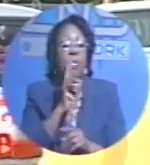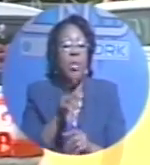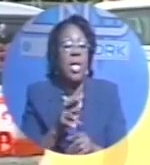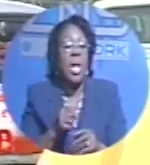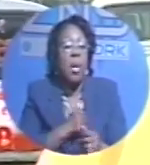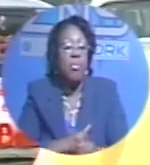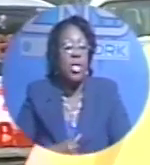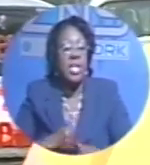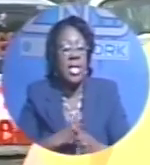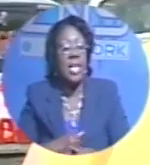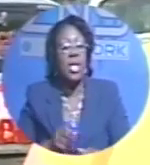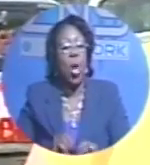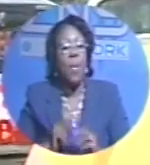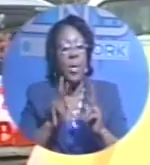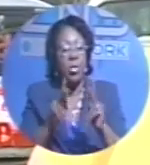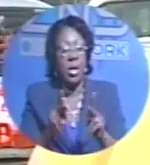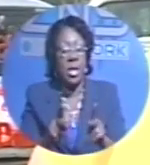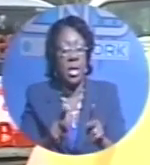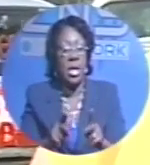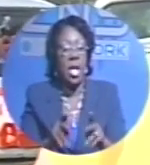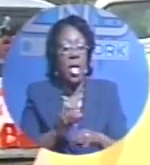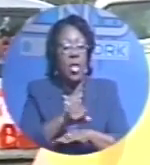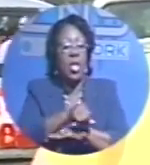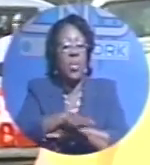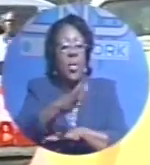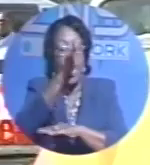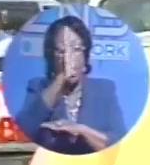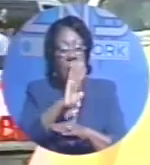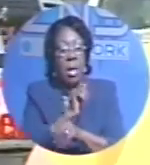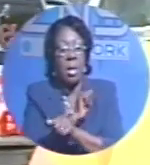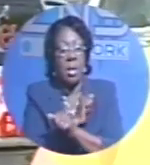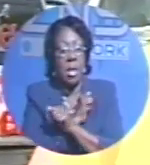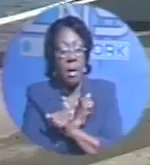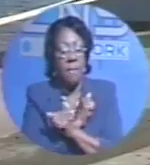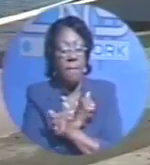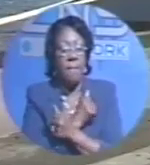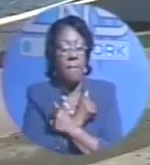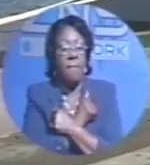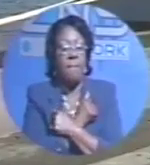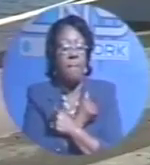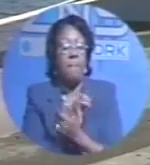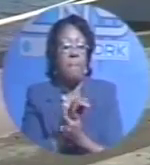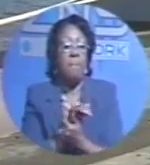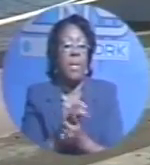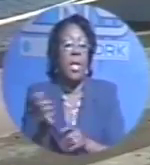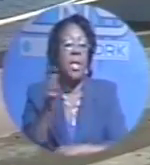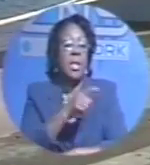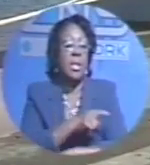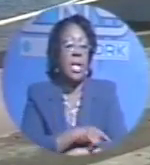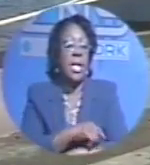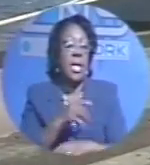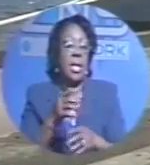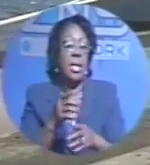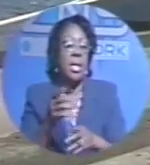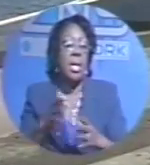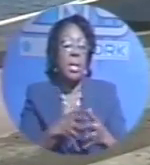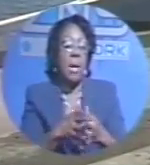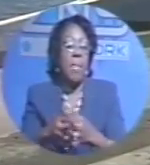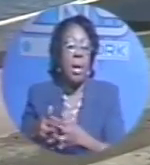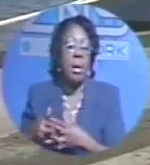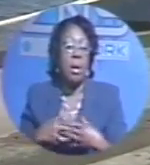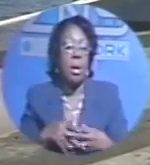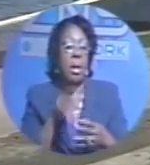appreciate the opportunity to spread God's love in this way. Today, the United States is celebrating